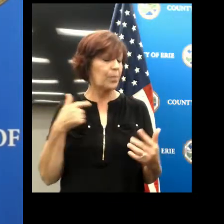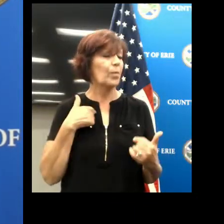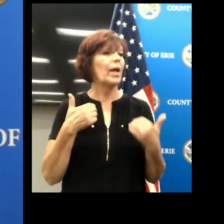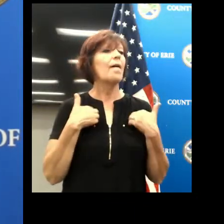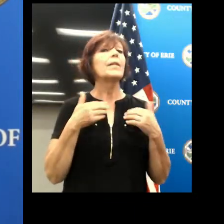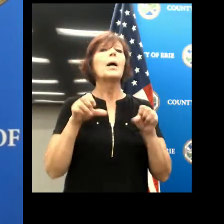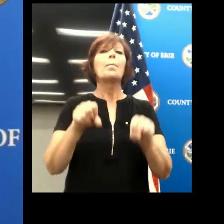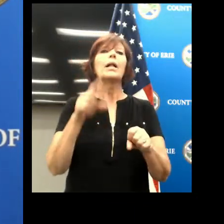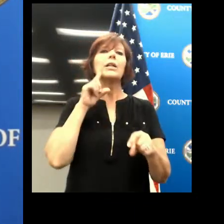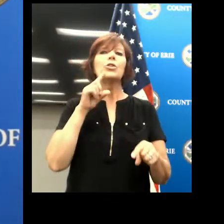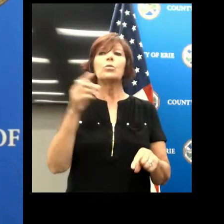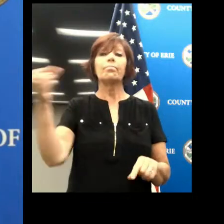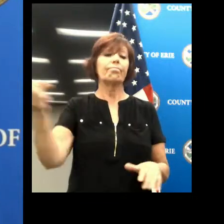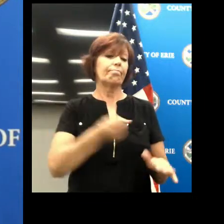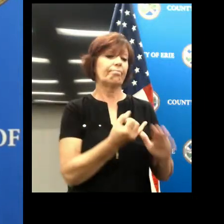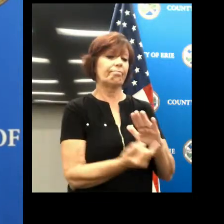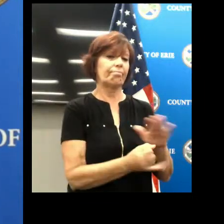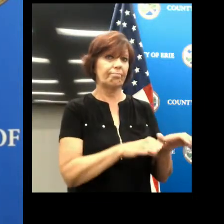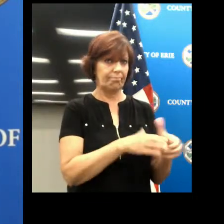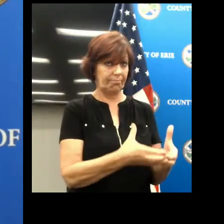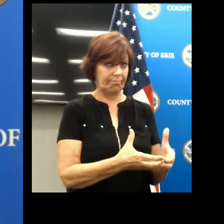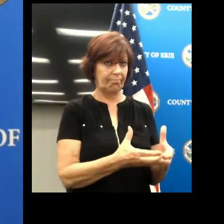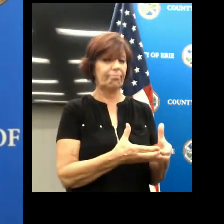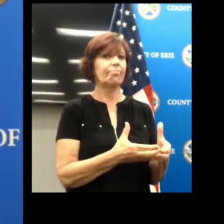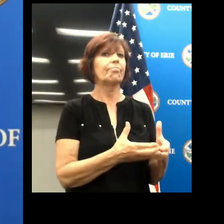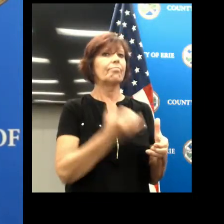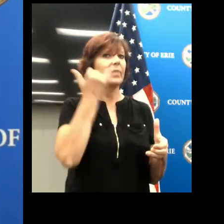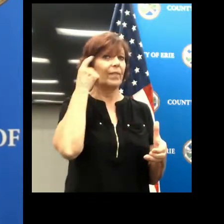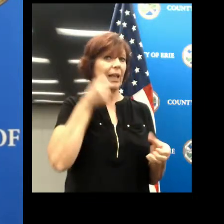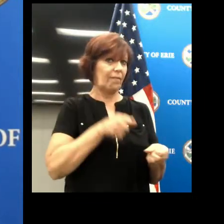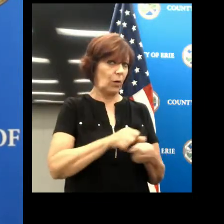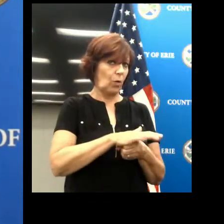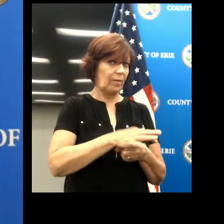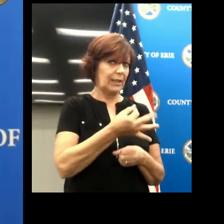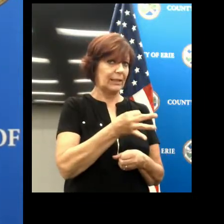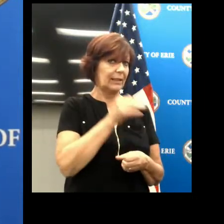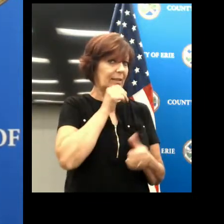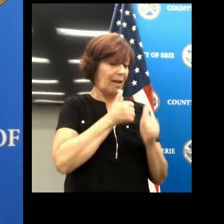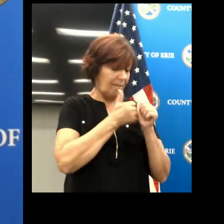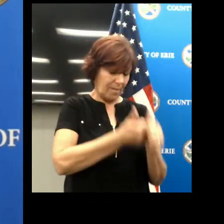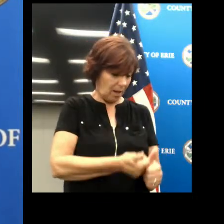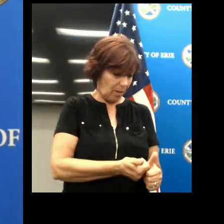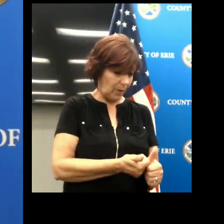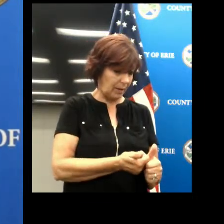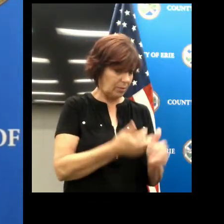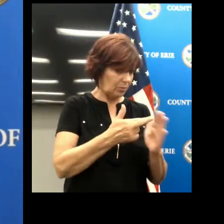quarantine someone if we feel that they're a direct risk to the public, if they have COVID-19 and they're not following proper guidelines.